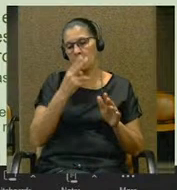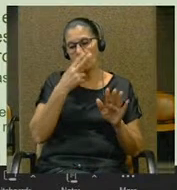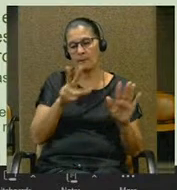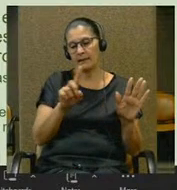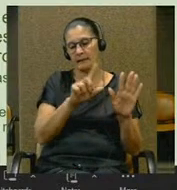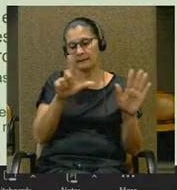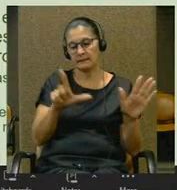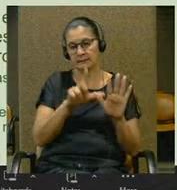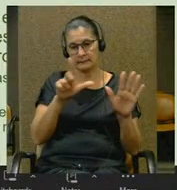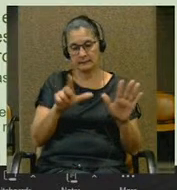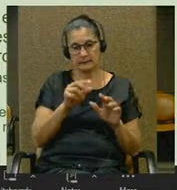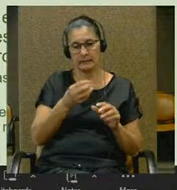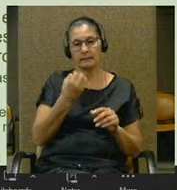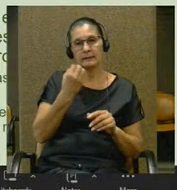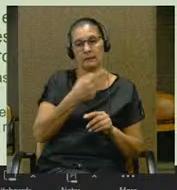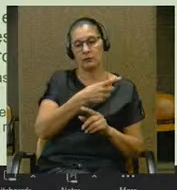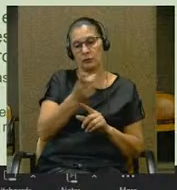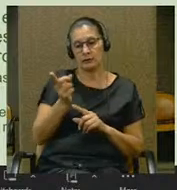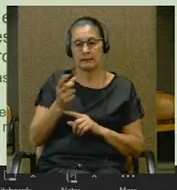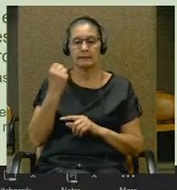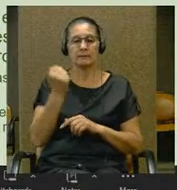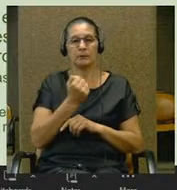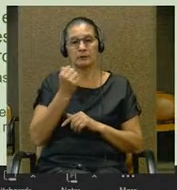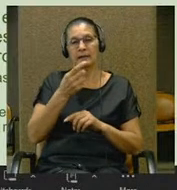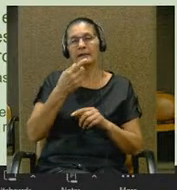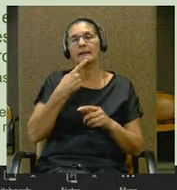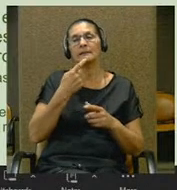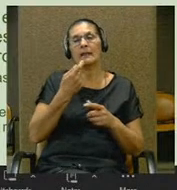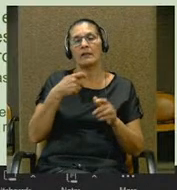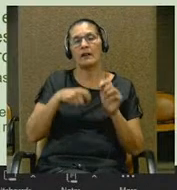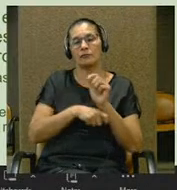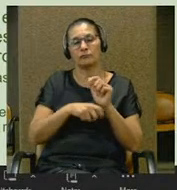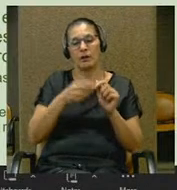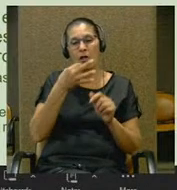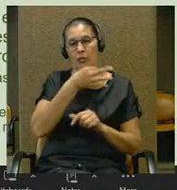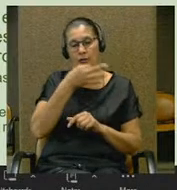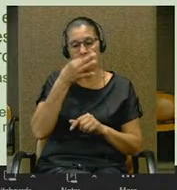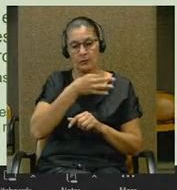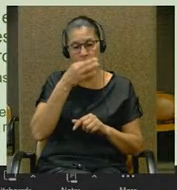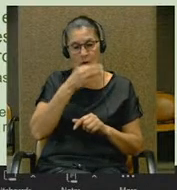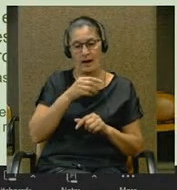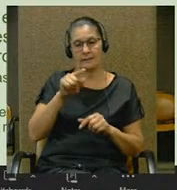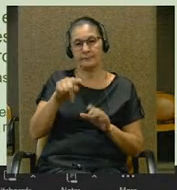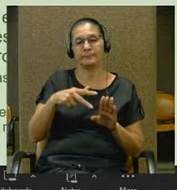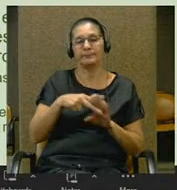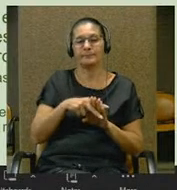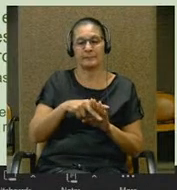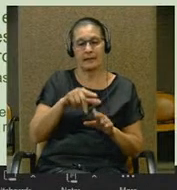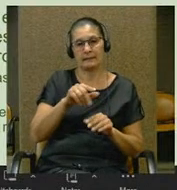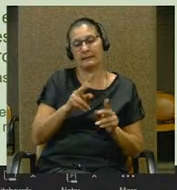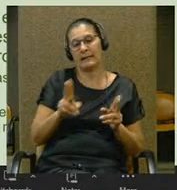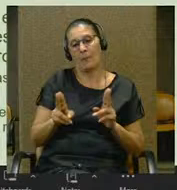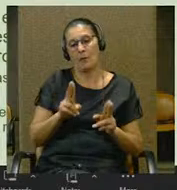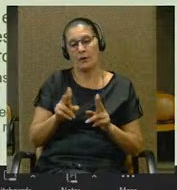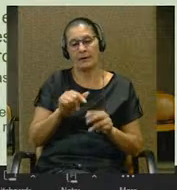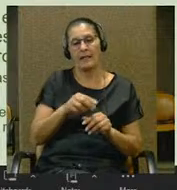Around 2017, the seizures of drugs contributed to interrupt